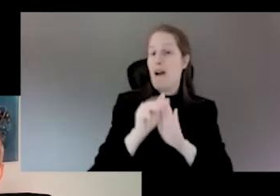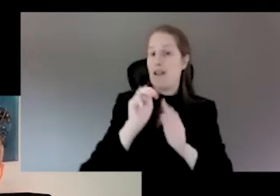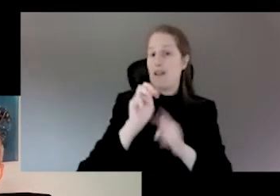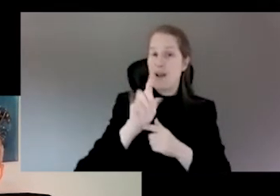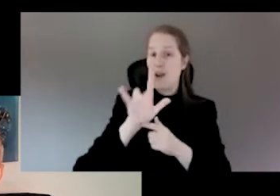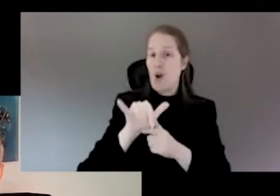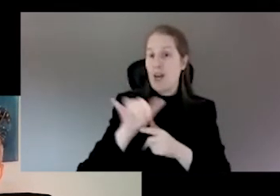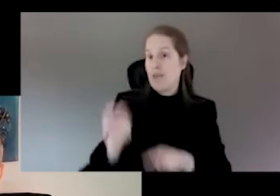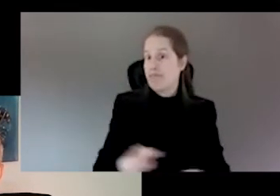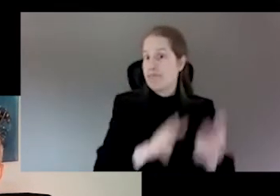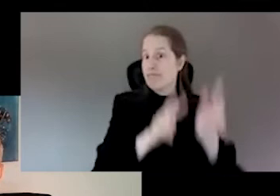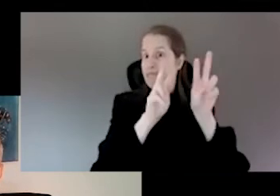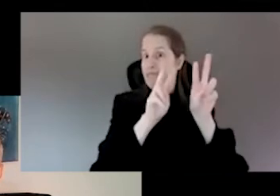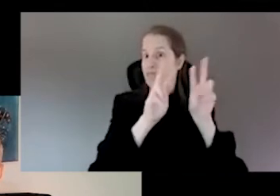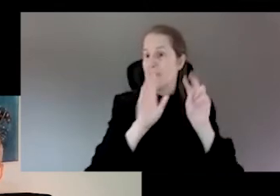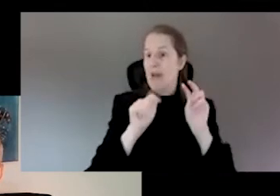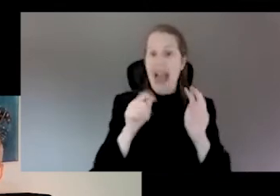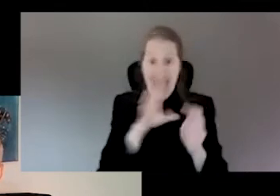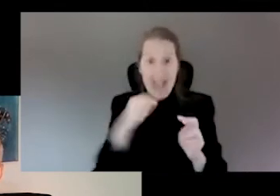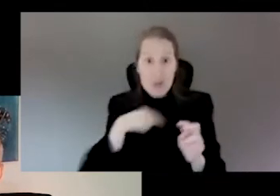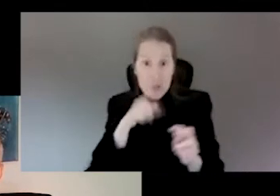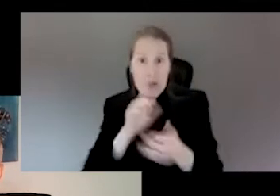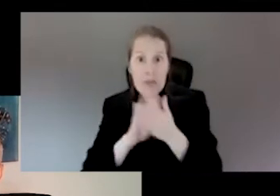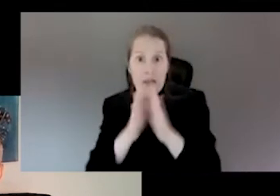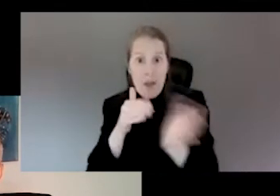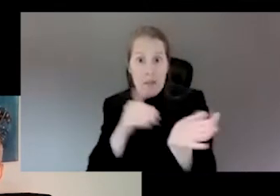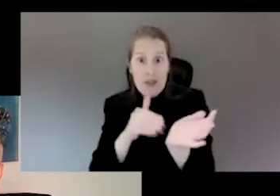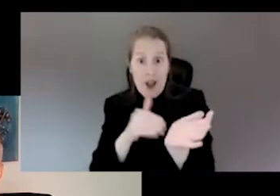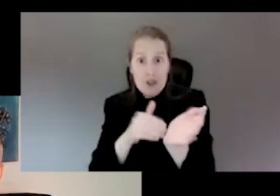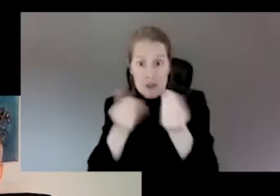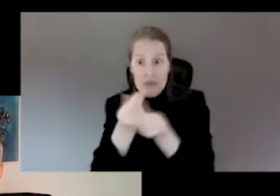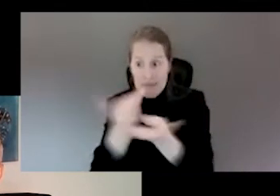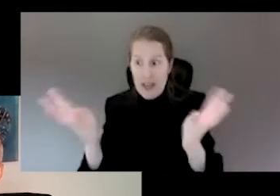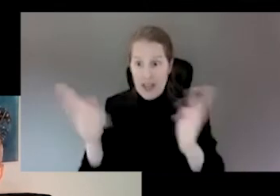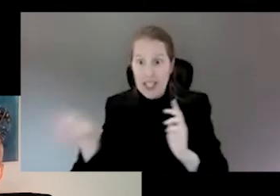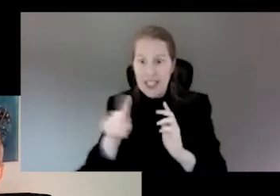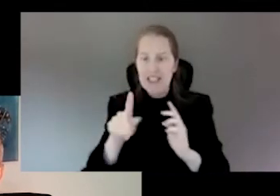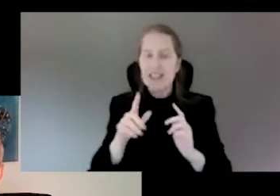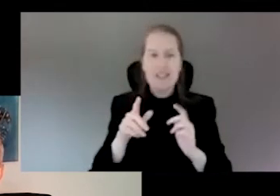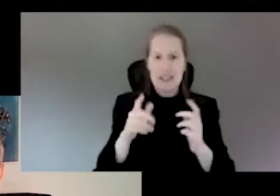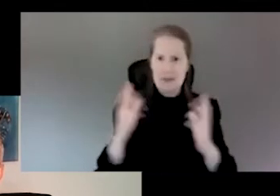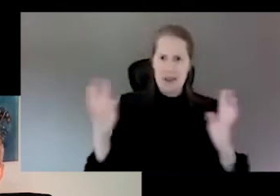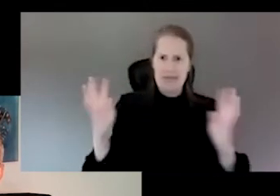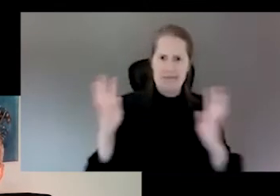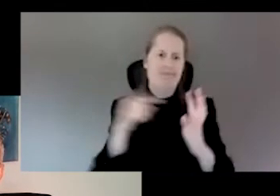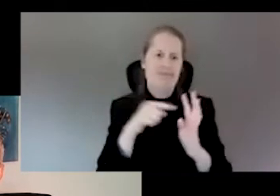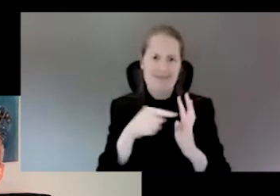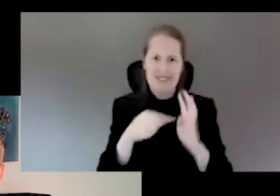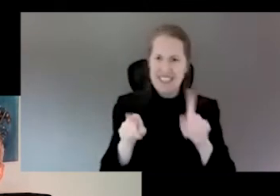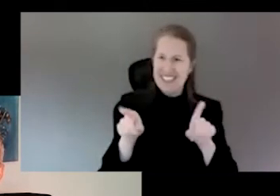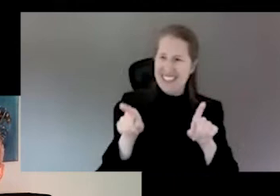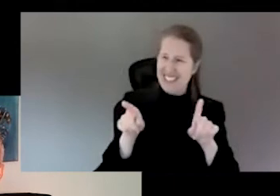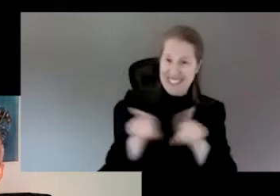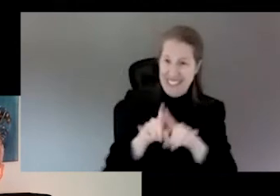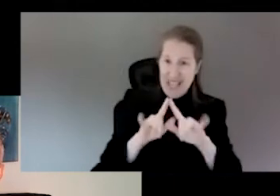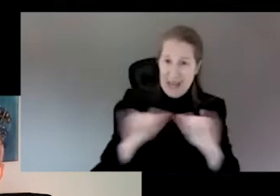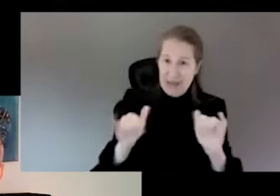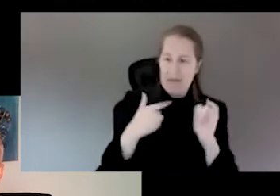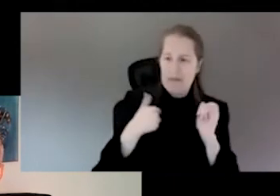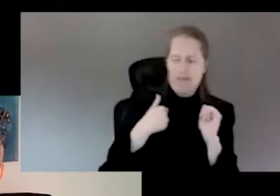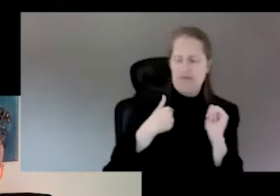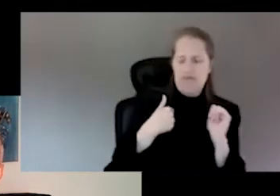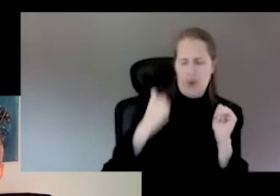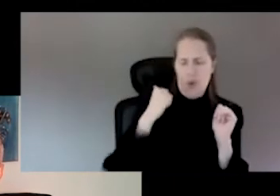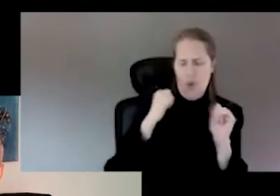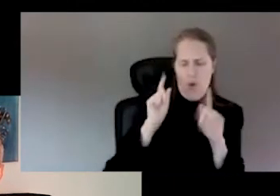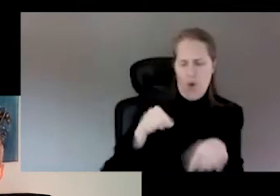the doctors who are out there often providing care, but we are also the people who are like, I'm not going to go to the